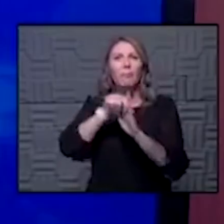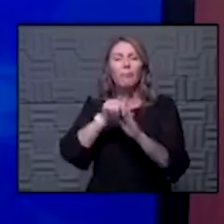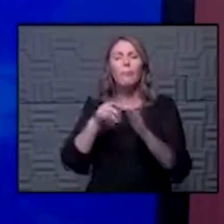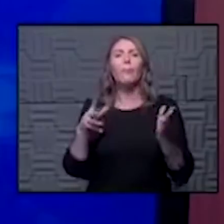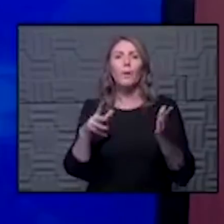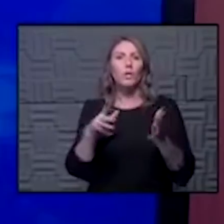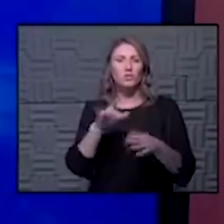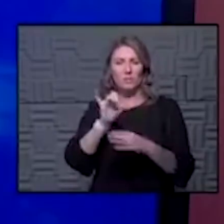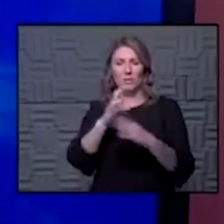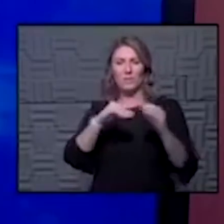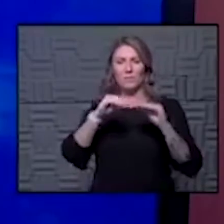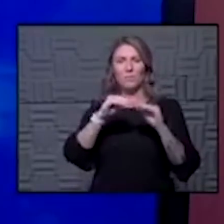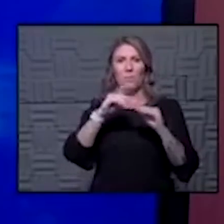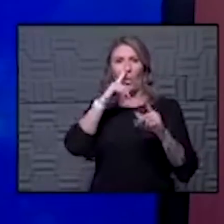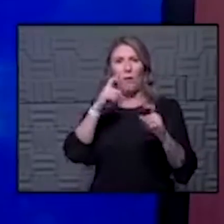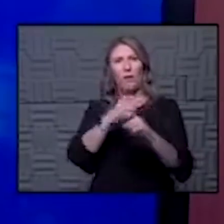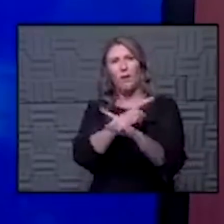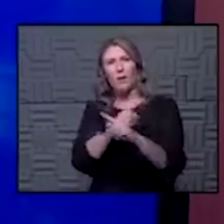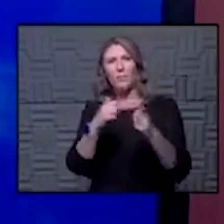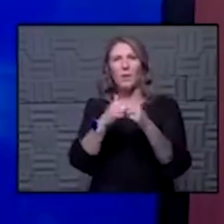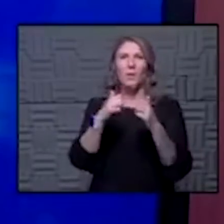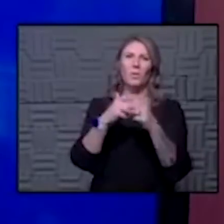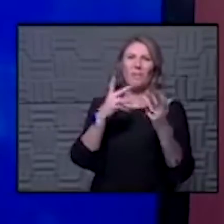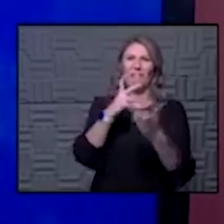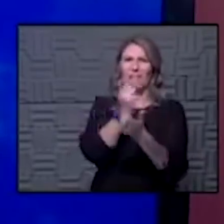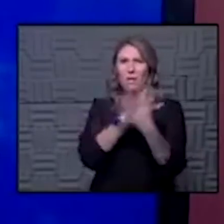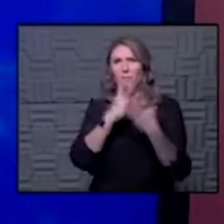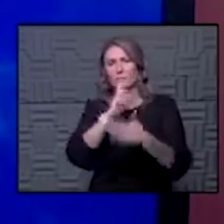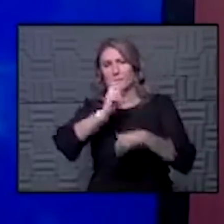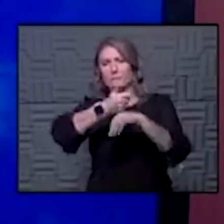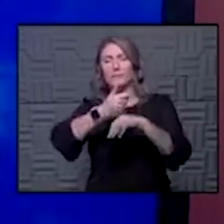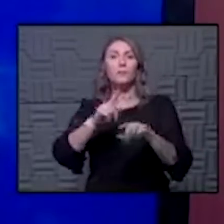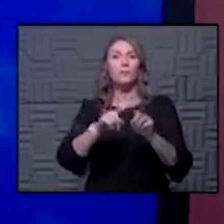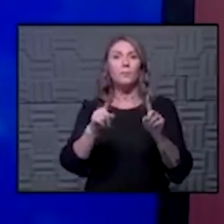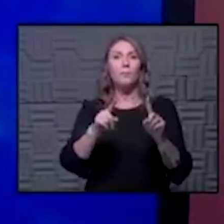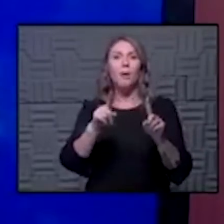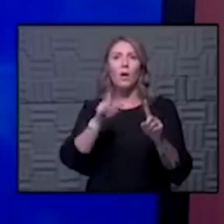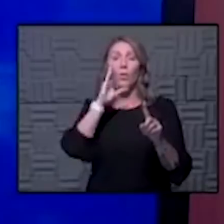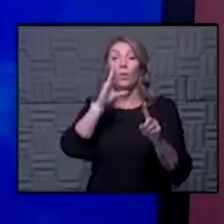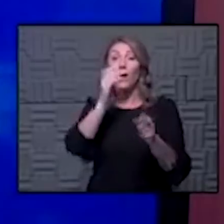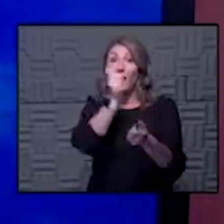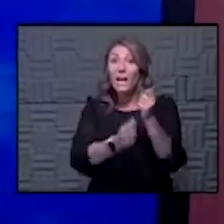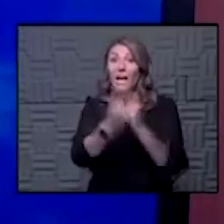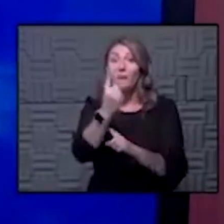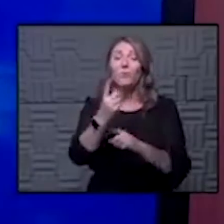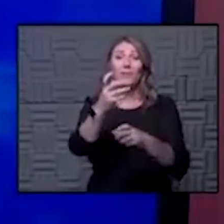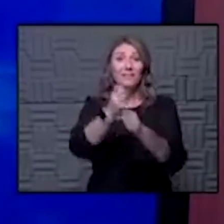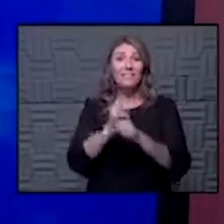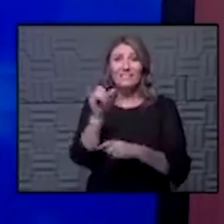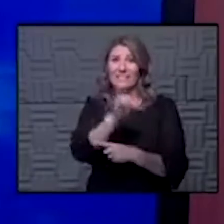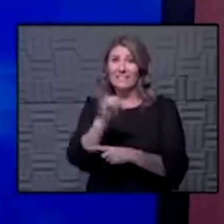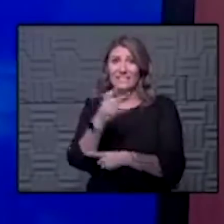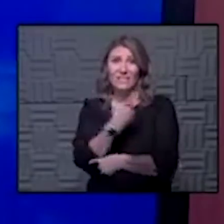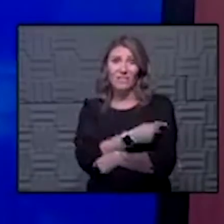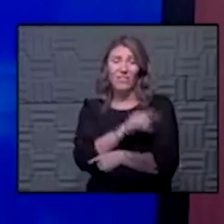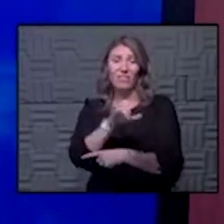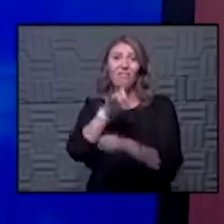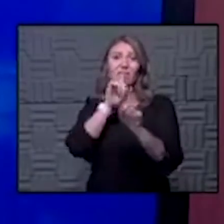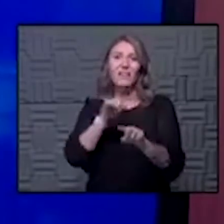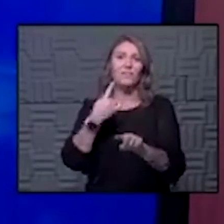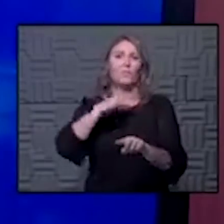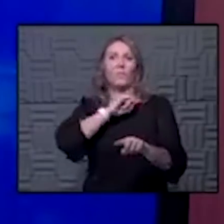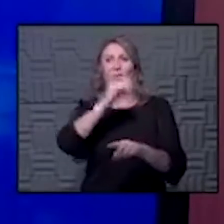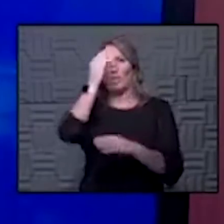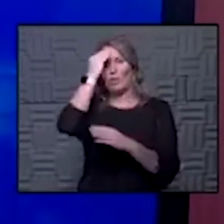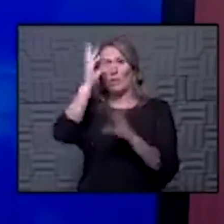So that's a little bit more complicating on logistics. But to sort of talk a little bit about will everyone get the same vaccine, I think the answer to that we